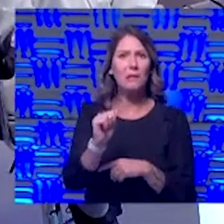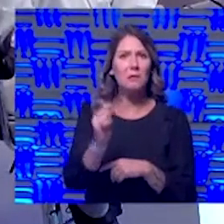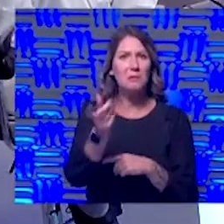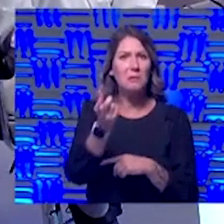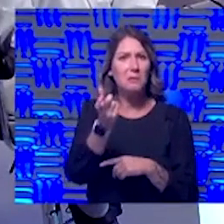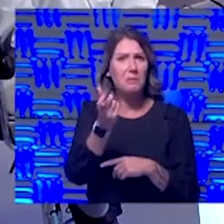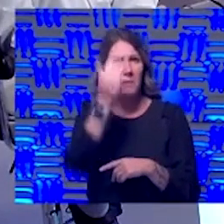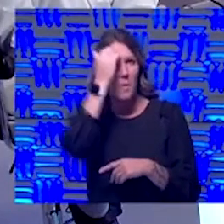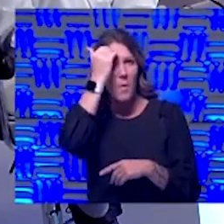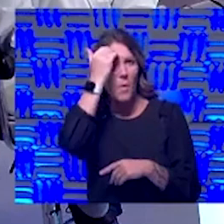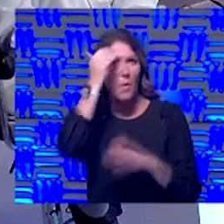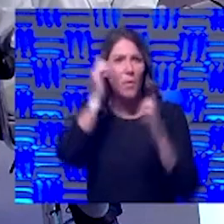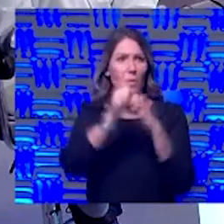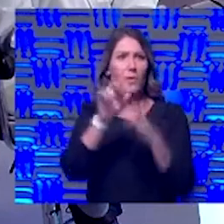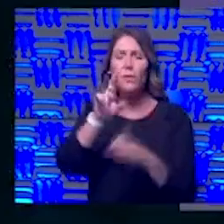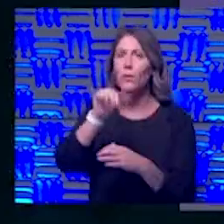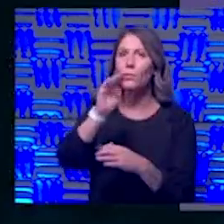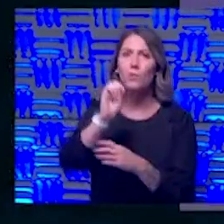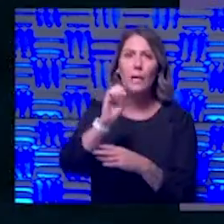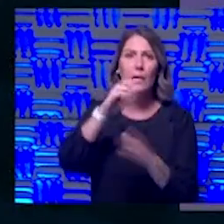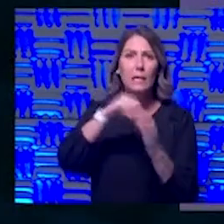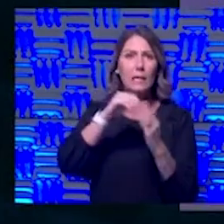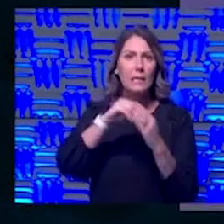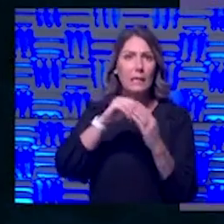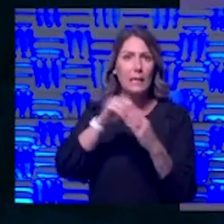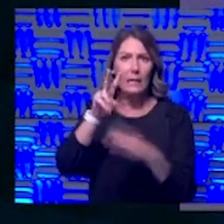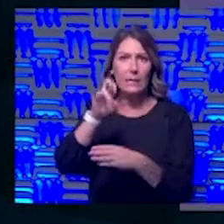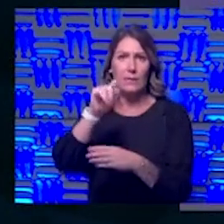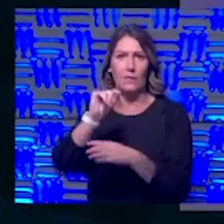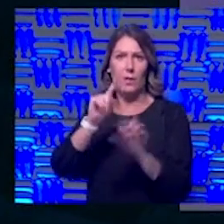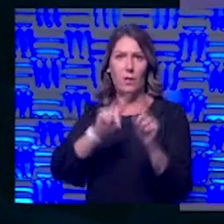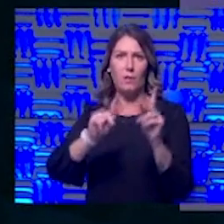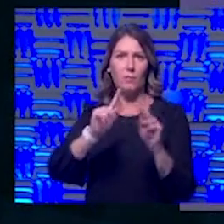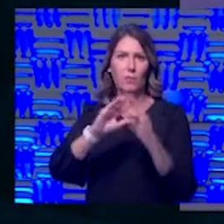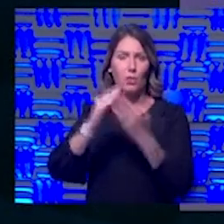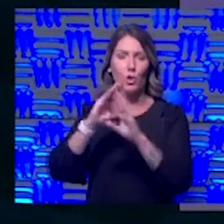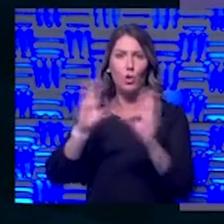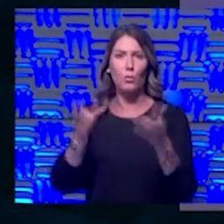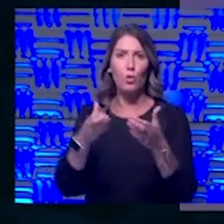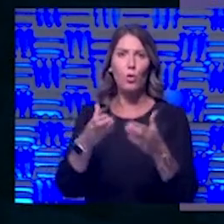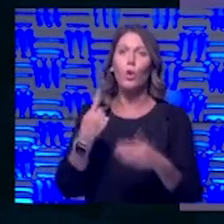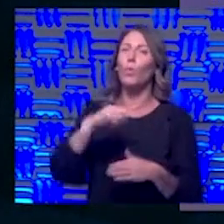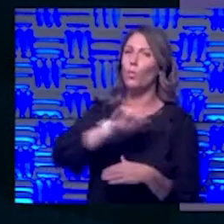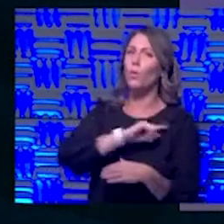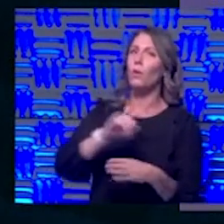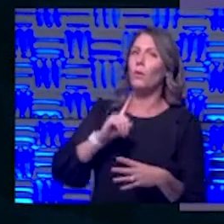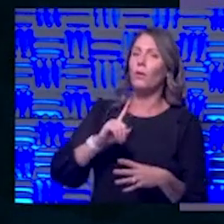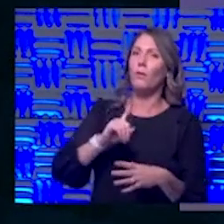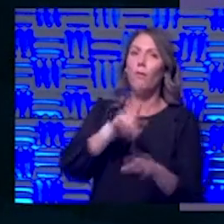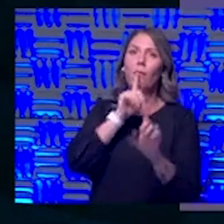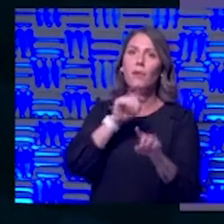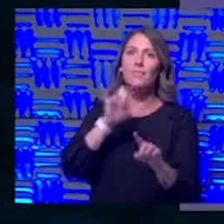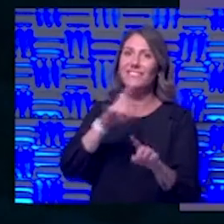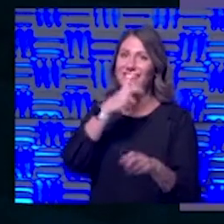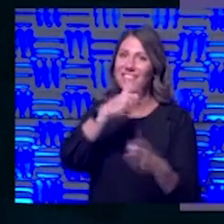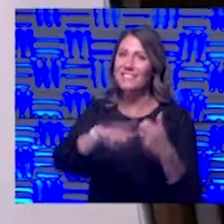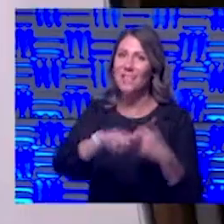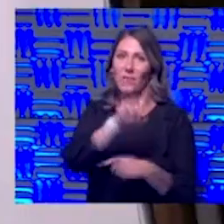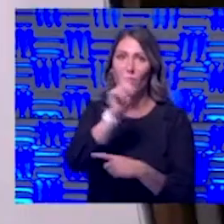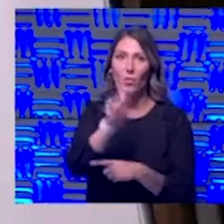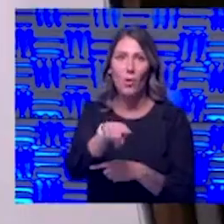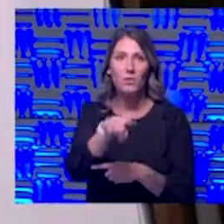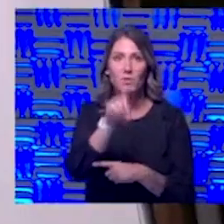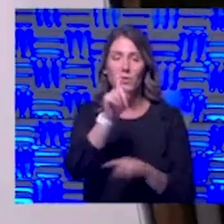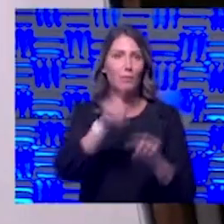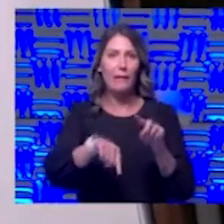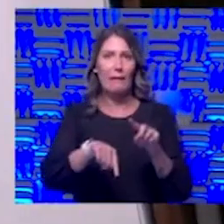the rate of COVID within the veteran community? And I'm going to, Dwayne and I will take that on. It's a tough question because you can't figure out